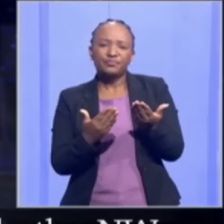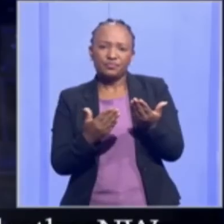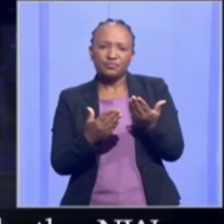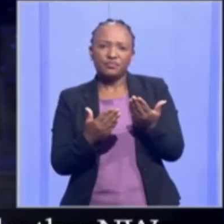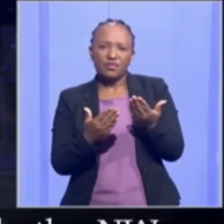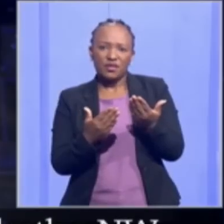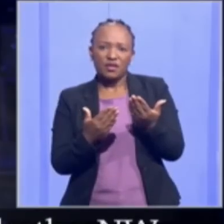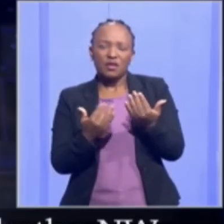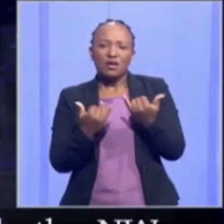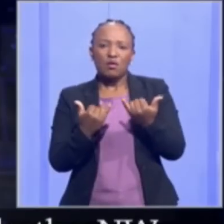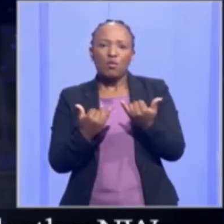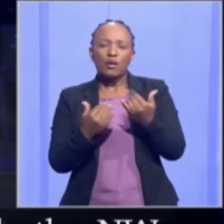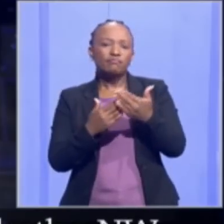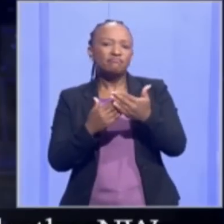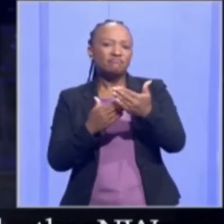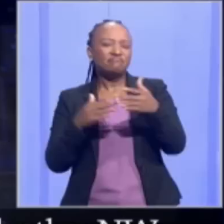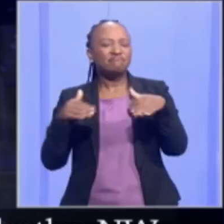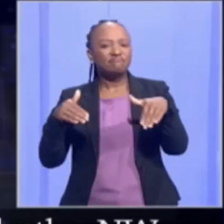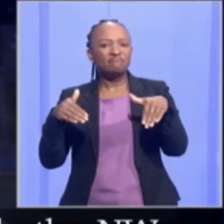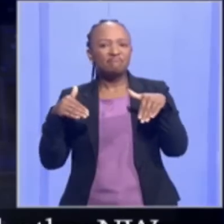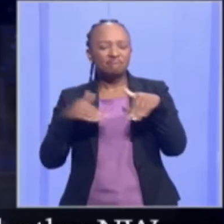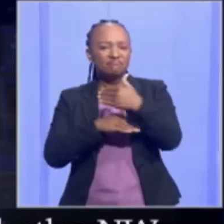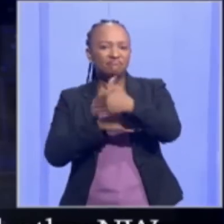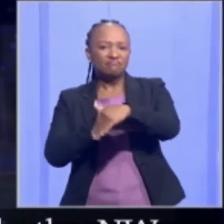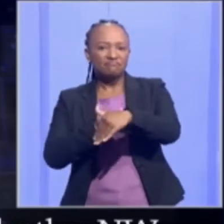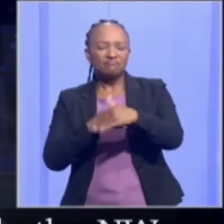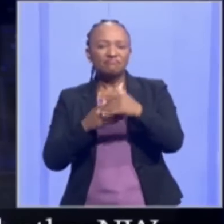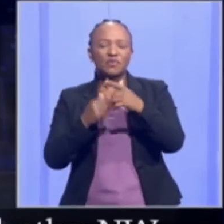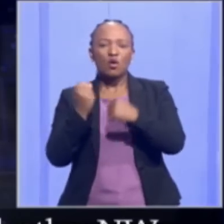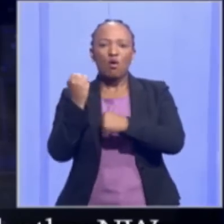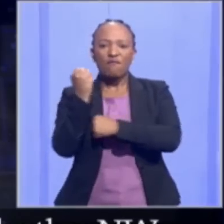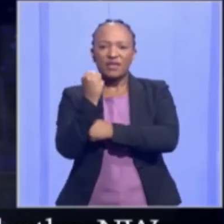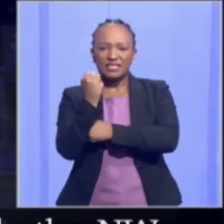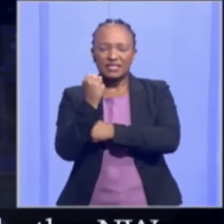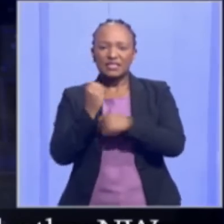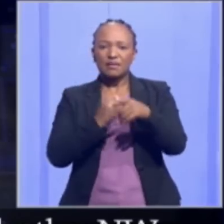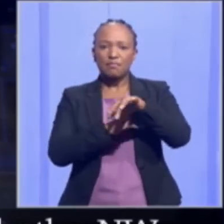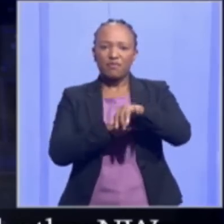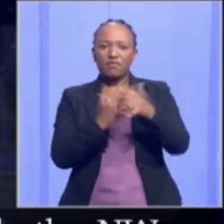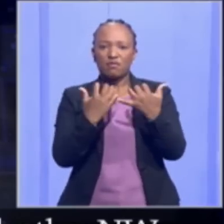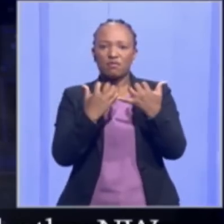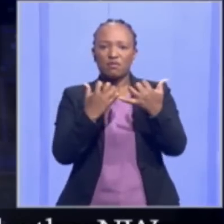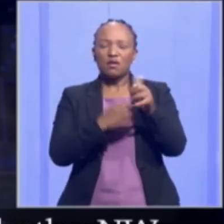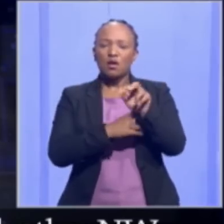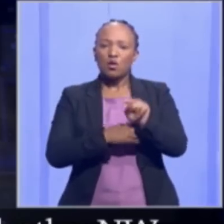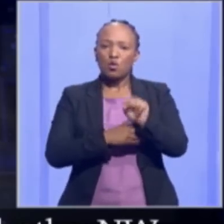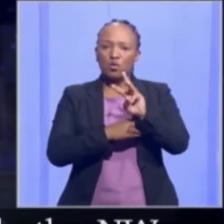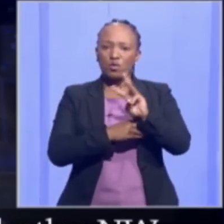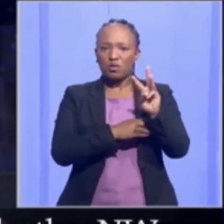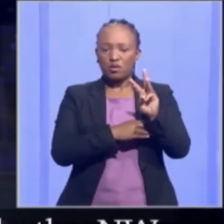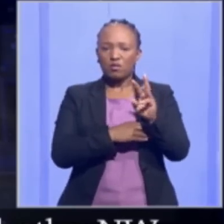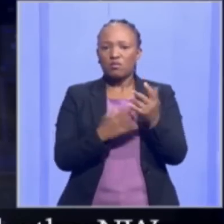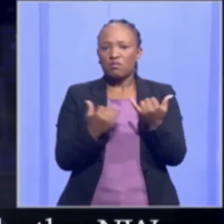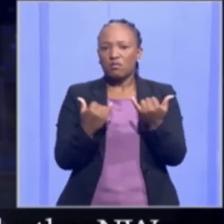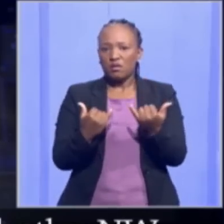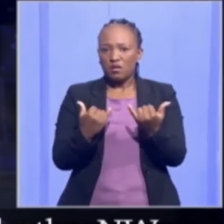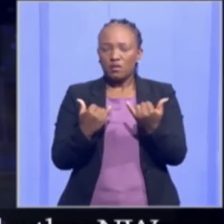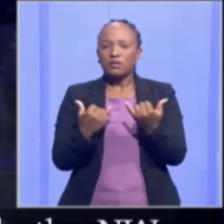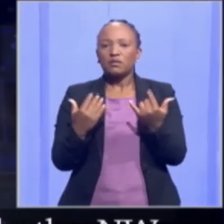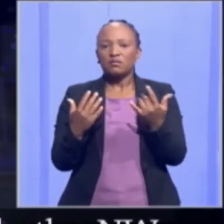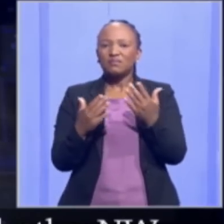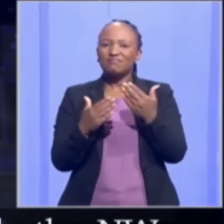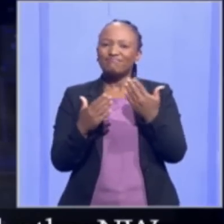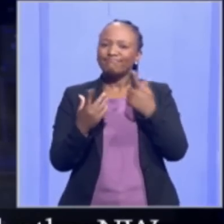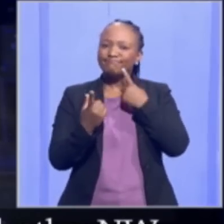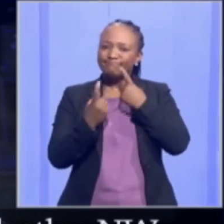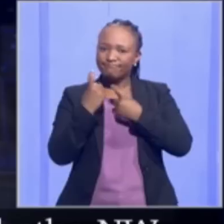matsatsi a sehla sa monyaka ba dutse kantle ho dikantoro tsa lekgotla la ketso ya molao Northwest e le ha ba ipiletsa ka